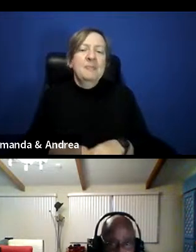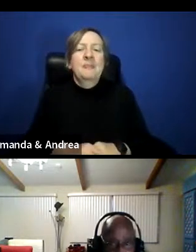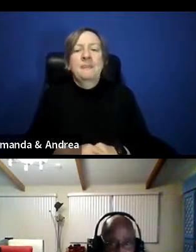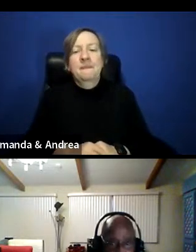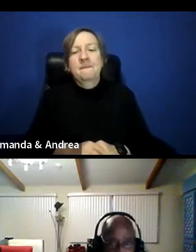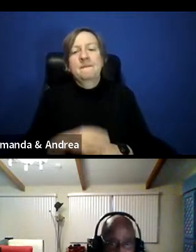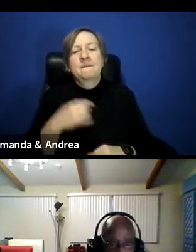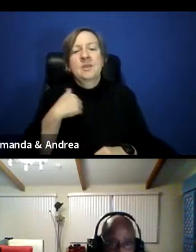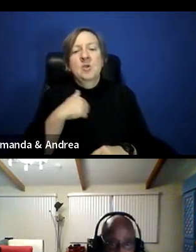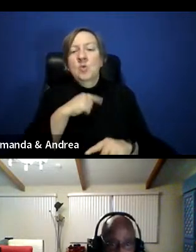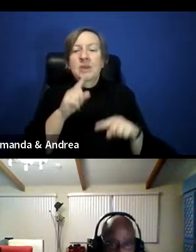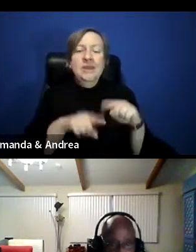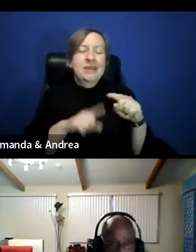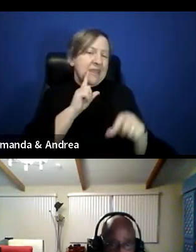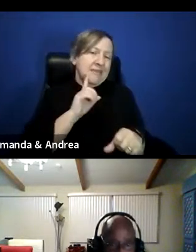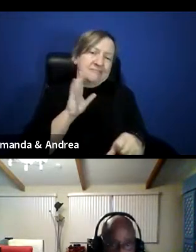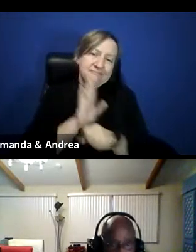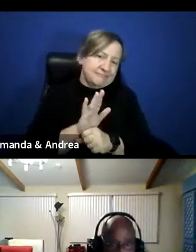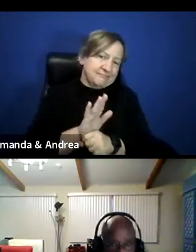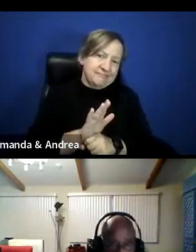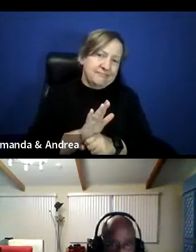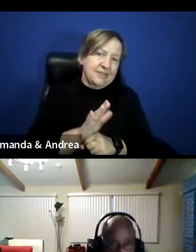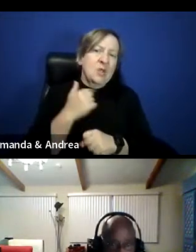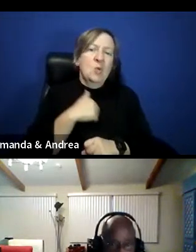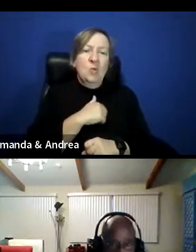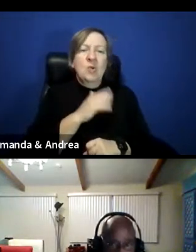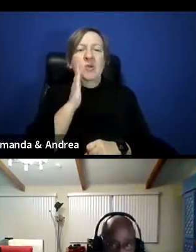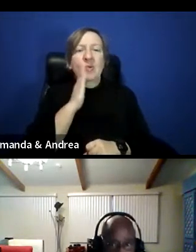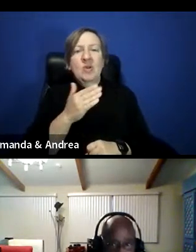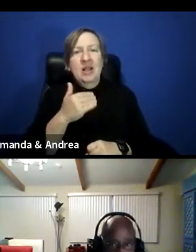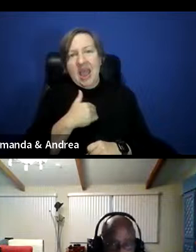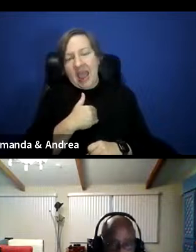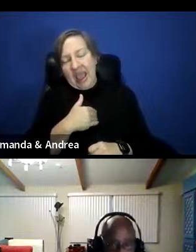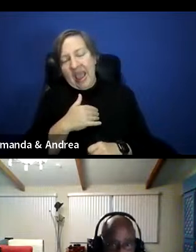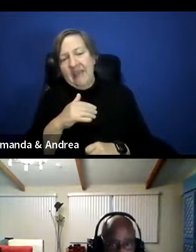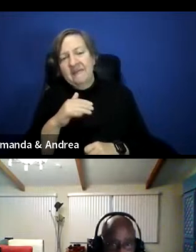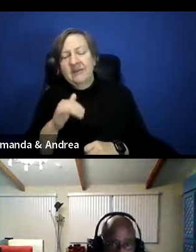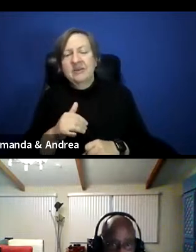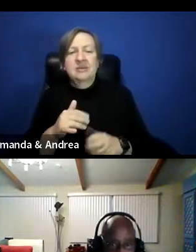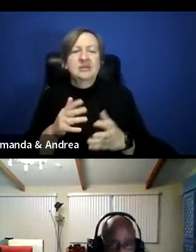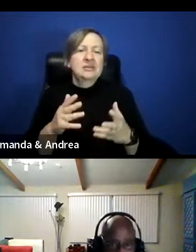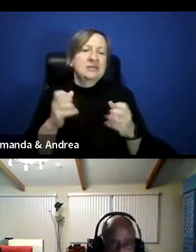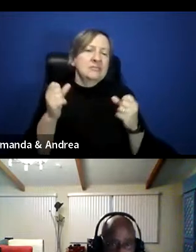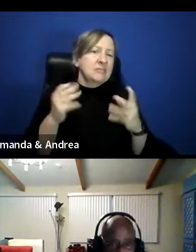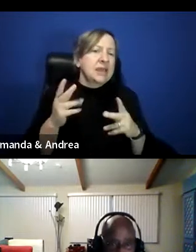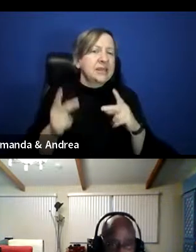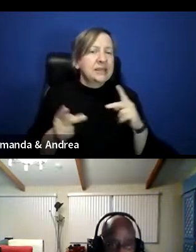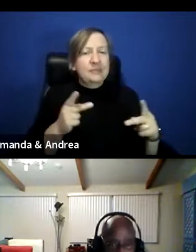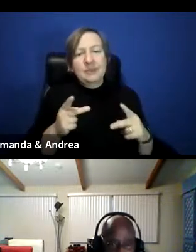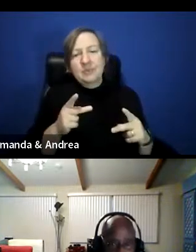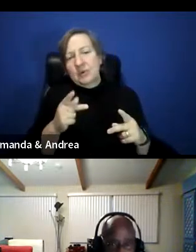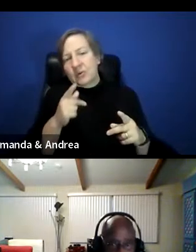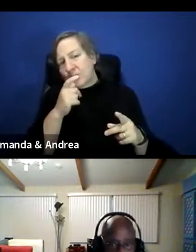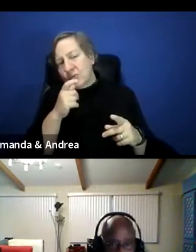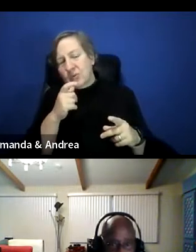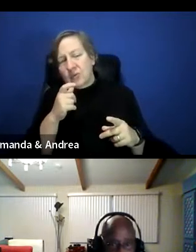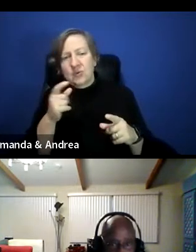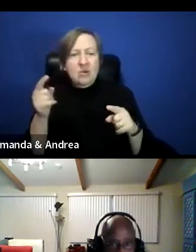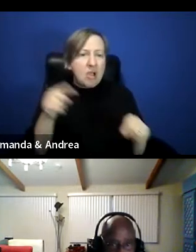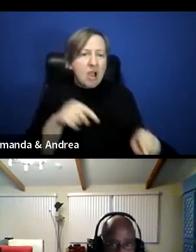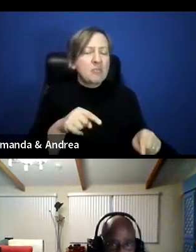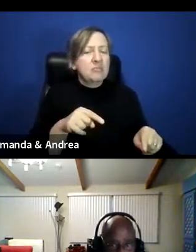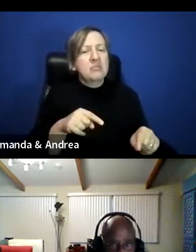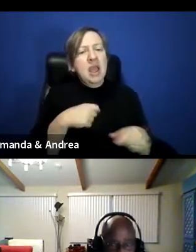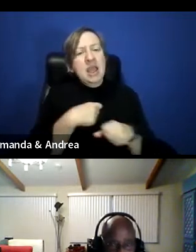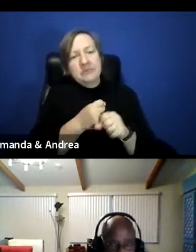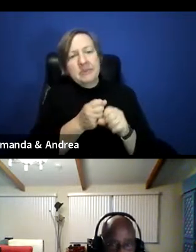we can't guarantee that we're going to have this groundswell of folks who come and comment. But what we